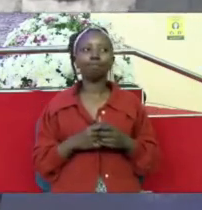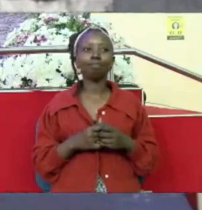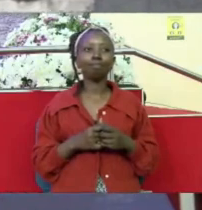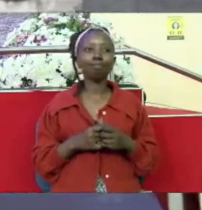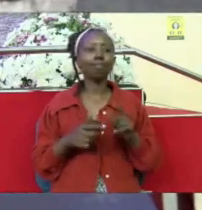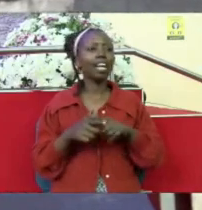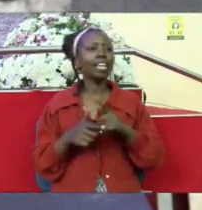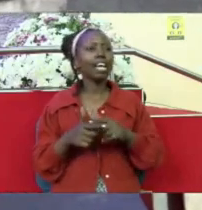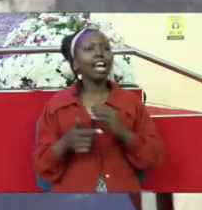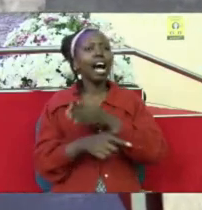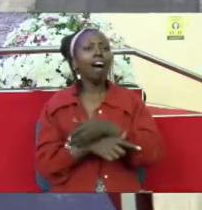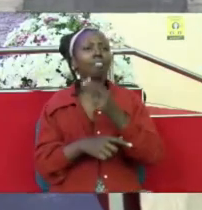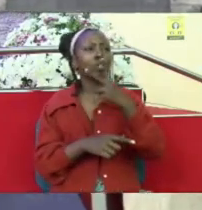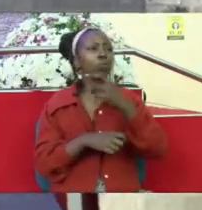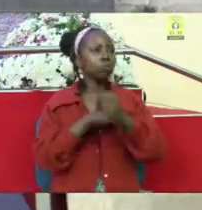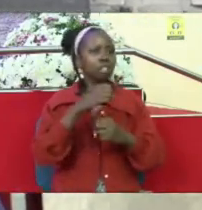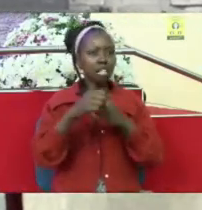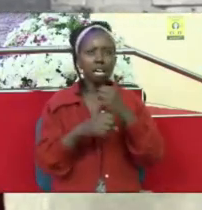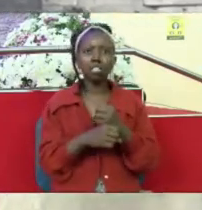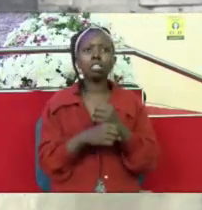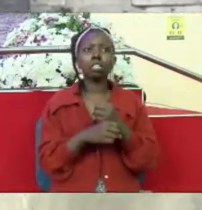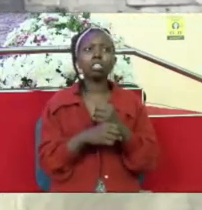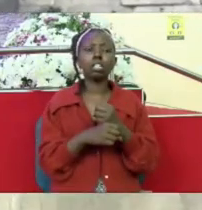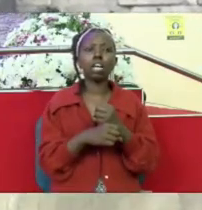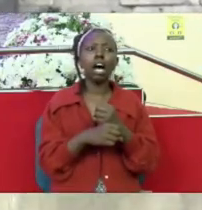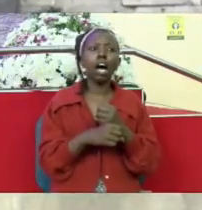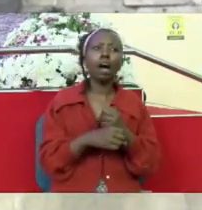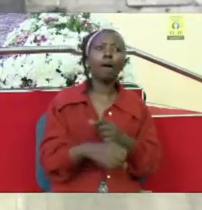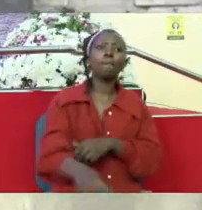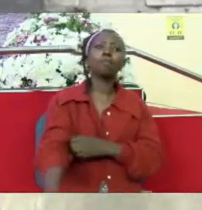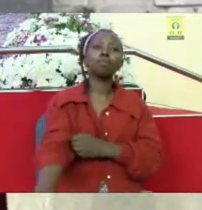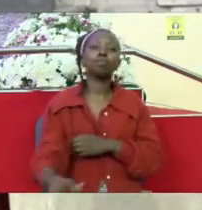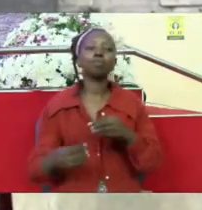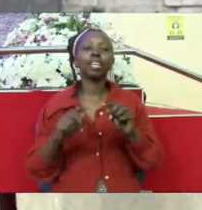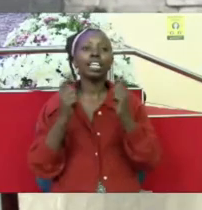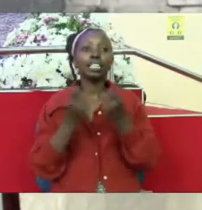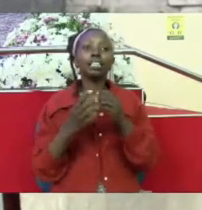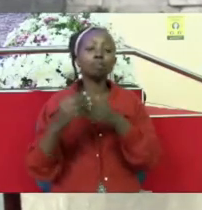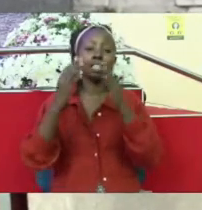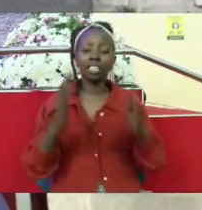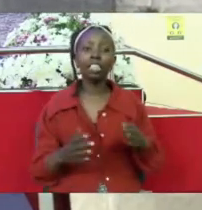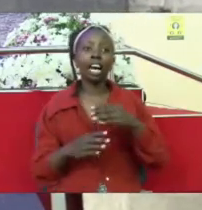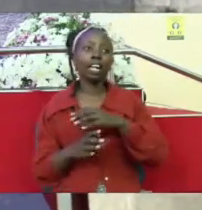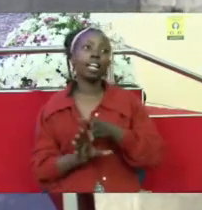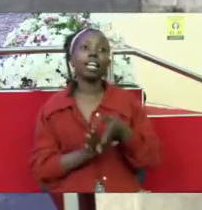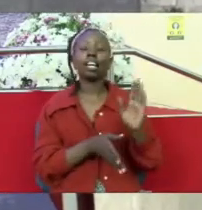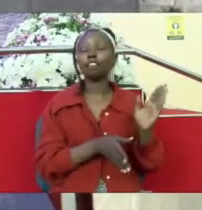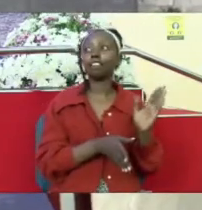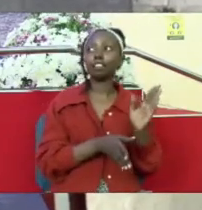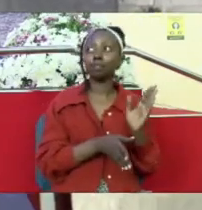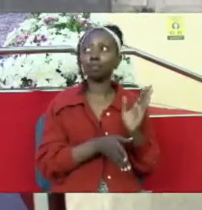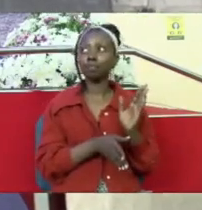Then after 2 years the conductor left. They brought a new conductor. Baada ya miaka mbili yule ambaye msimamizi wao akaondoka wakaleta mwingine